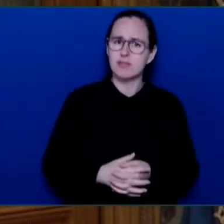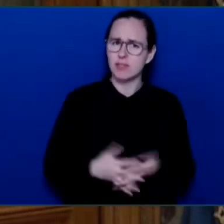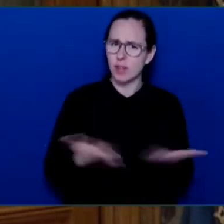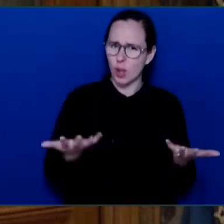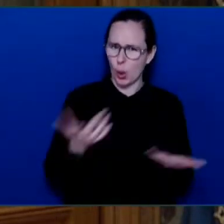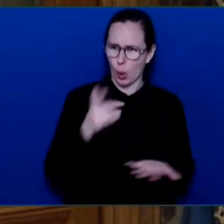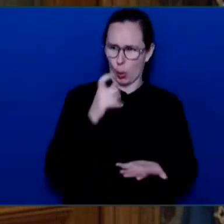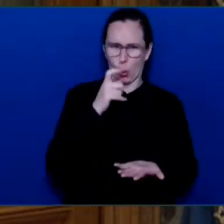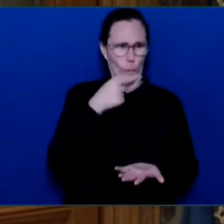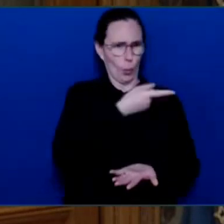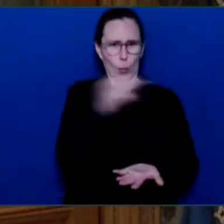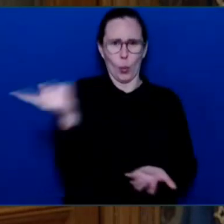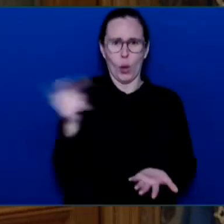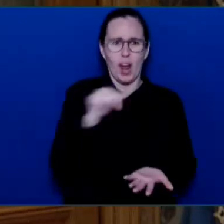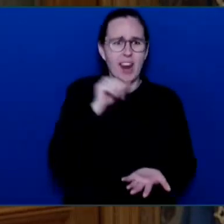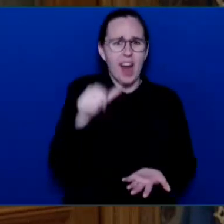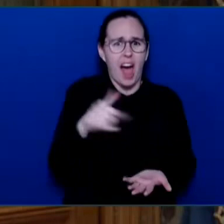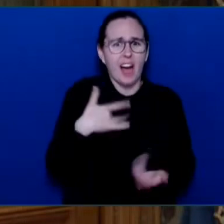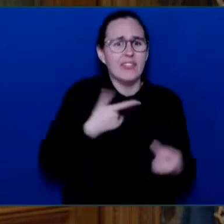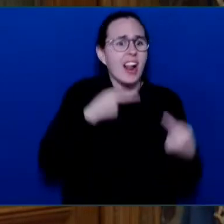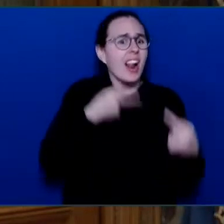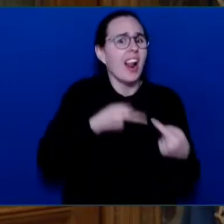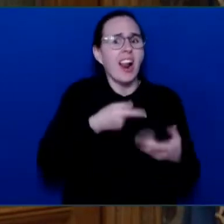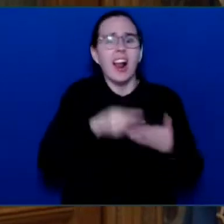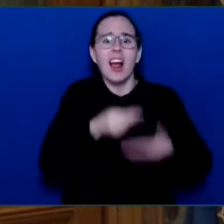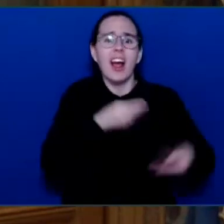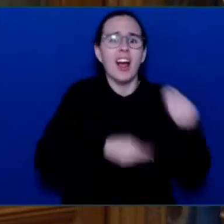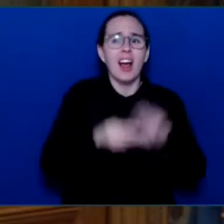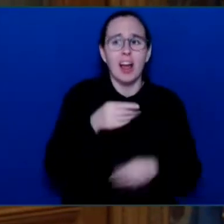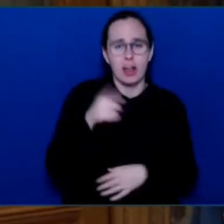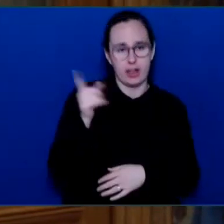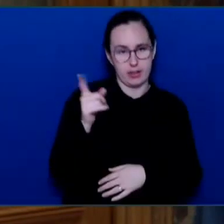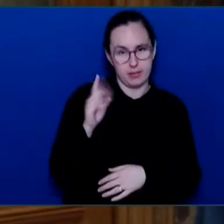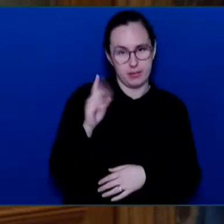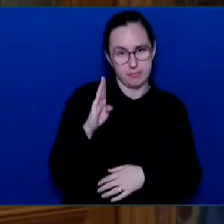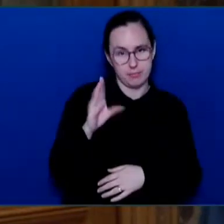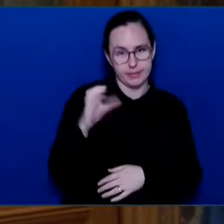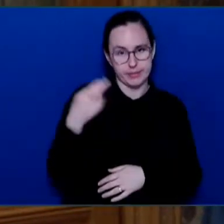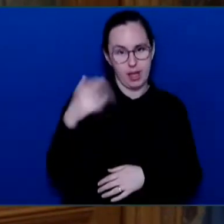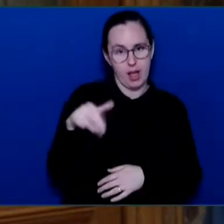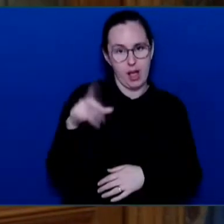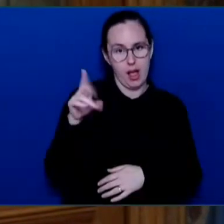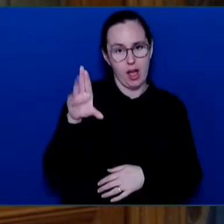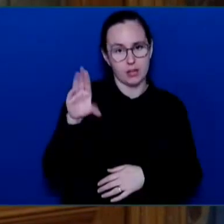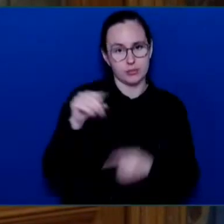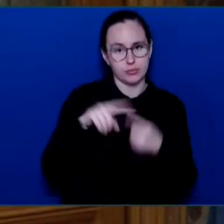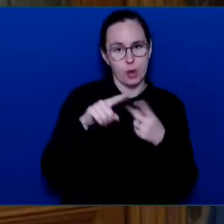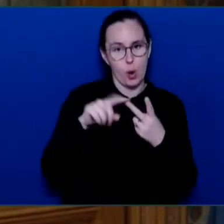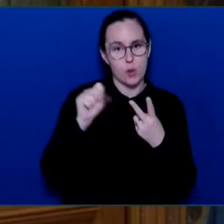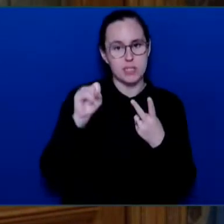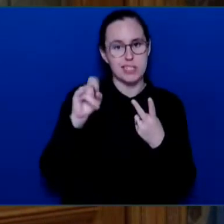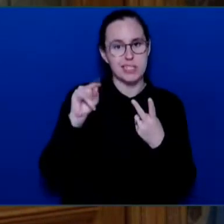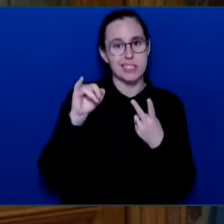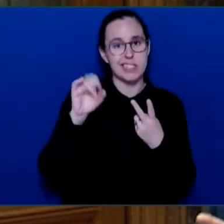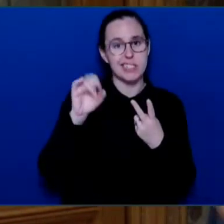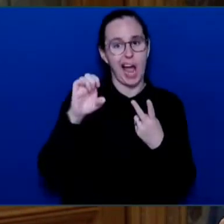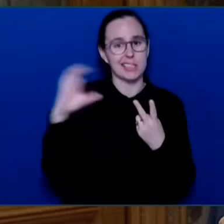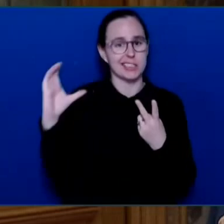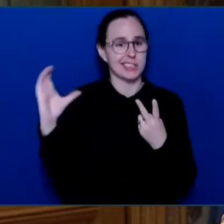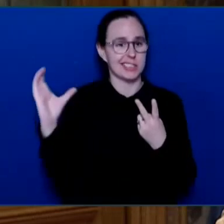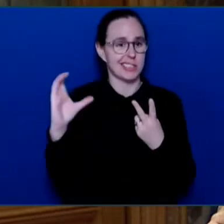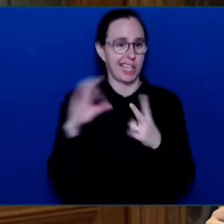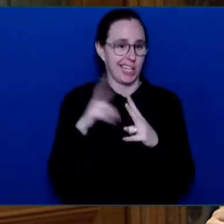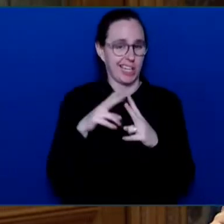much? Well, we actually don't know, Mr. Speaker, because it's been cloaked in seCrecy. And that's a slogan that